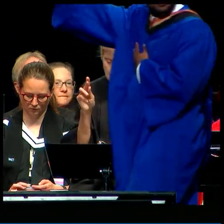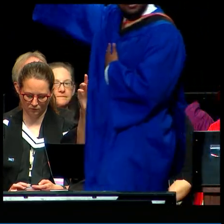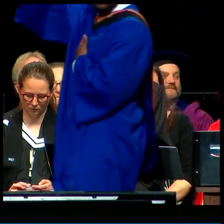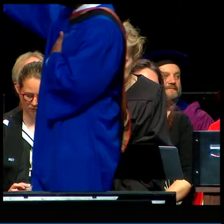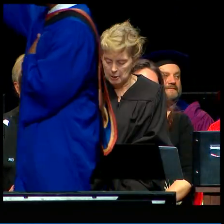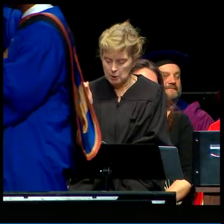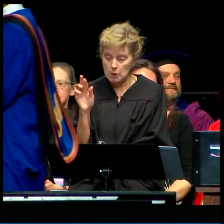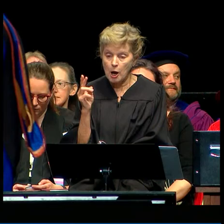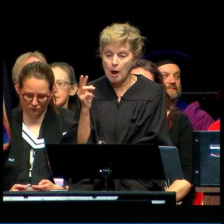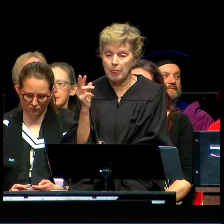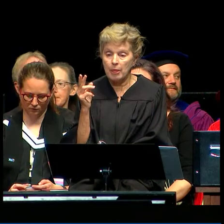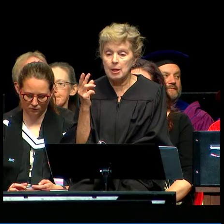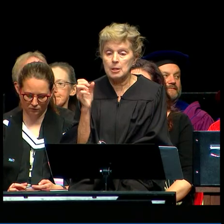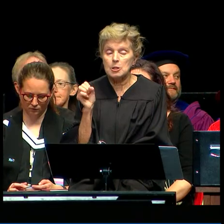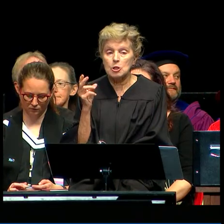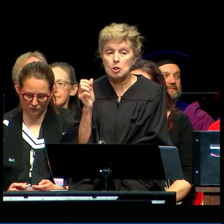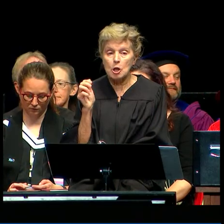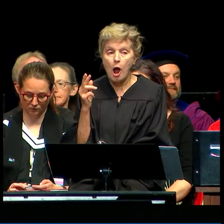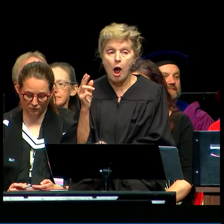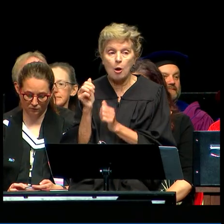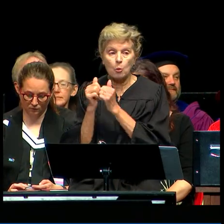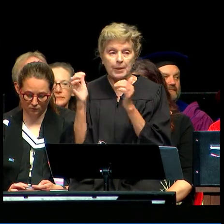Kritarth Shah, with distinction.